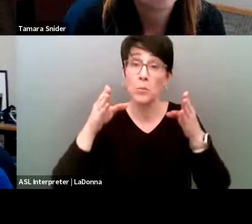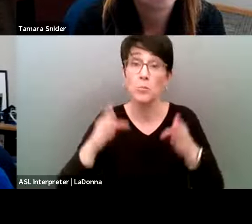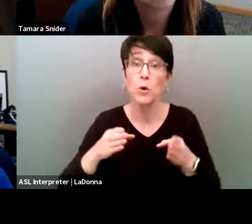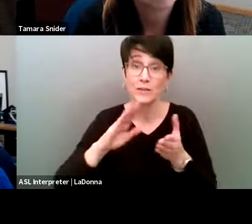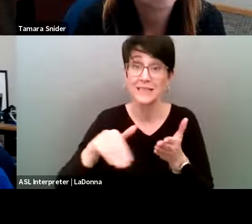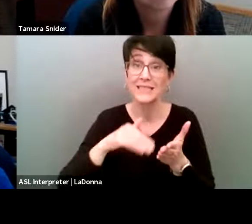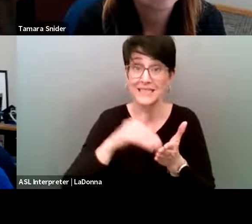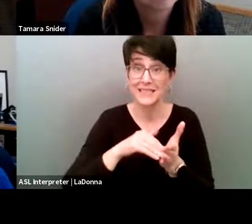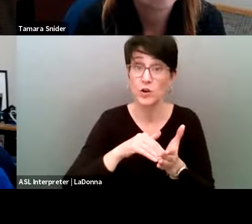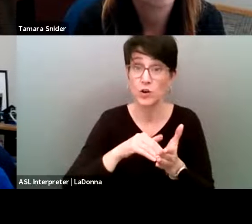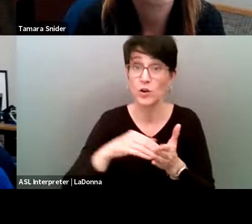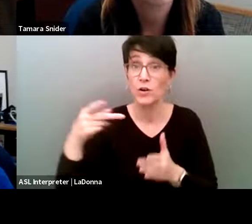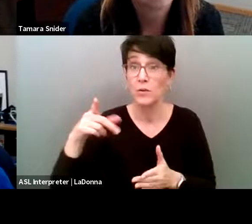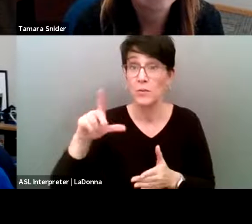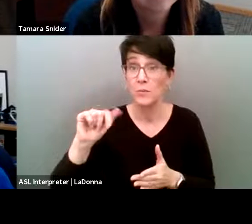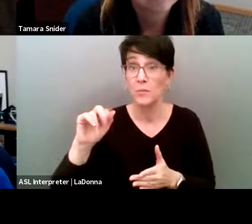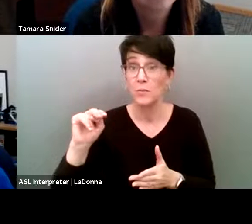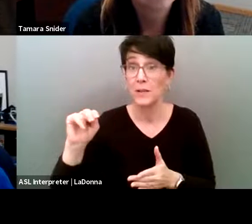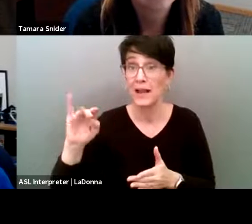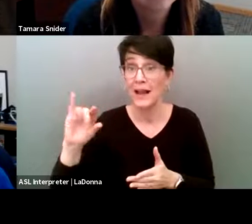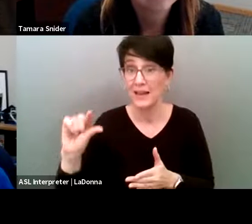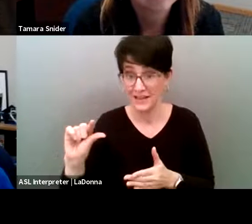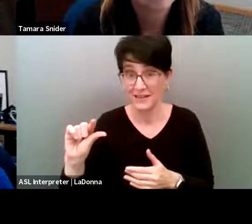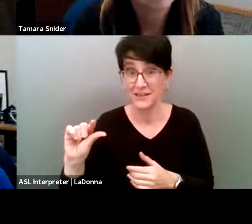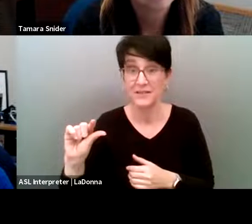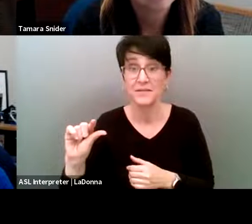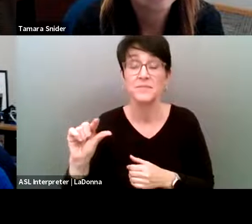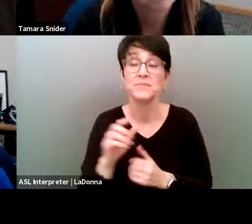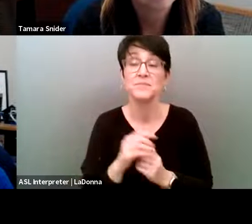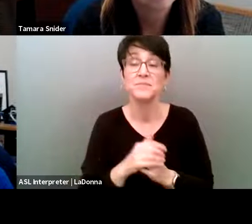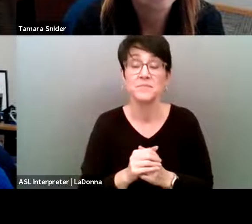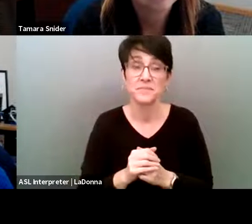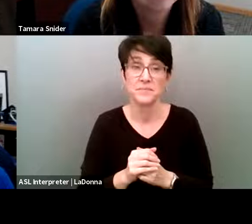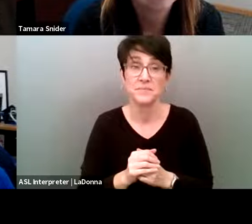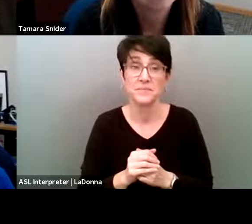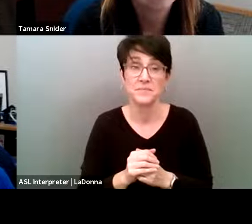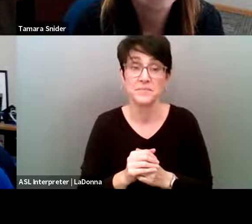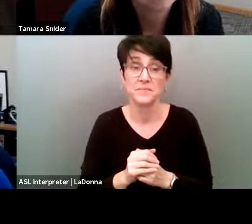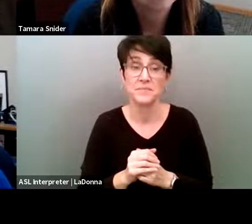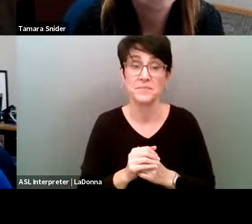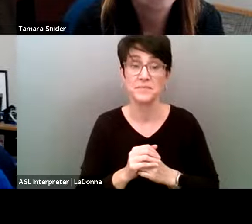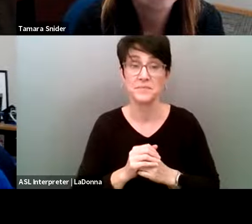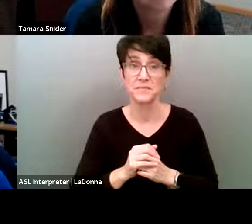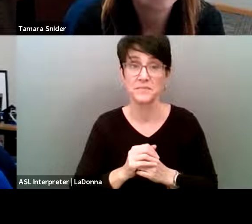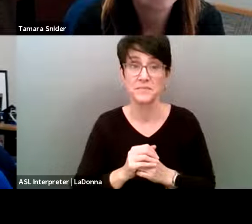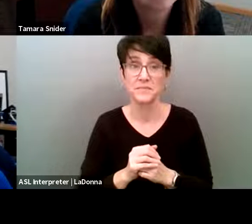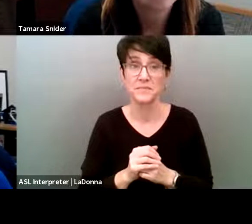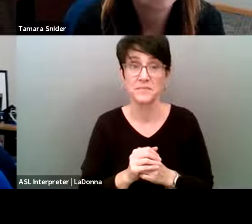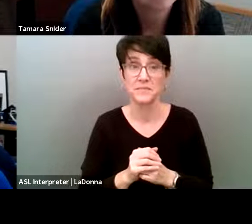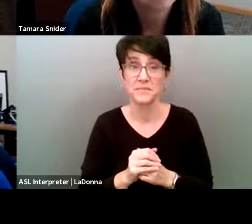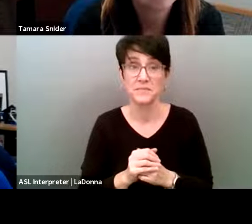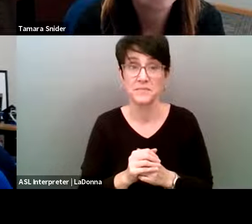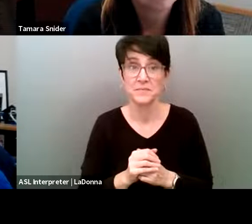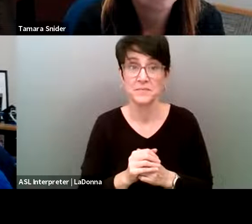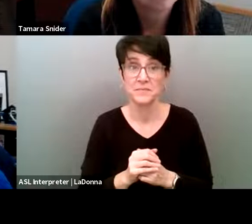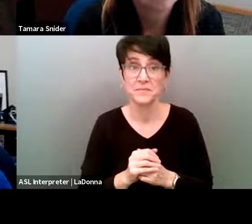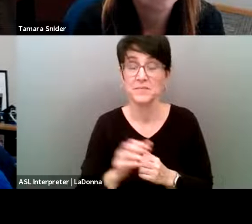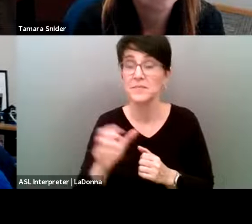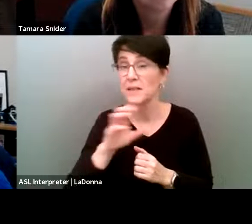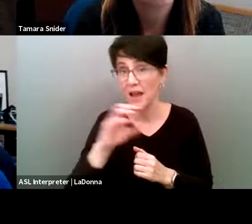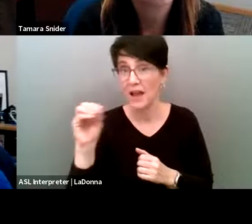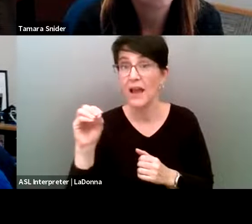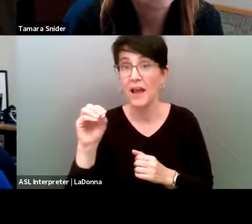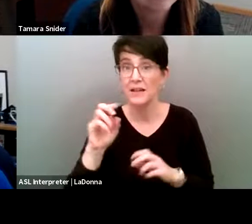person-centered planning and the Department of Health and Human